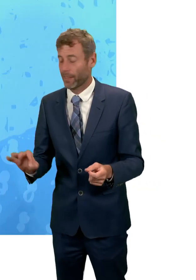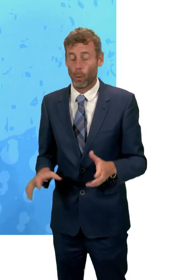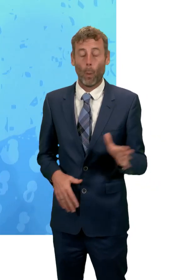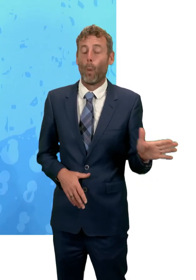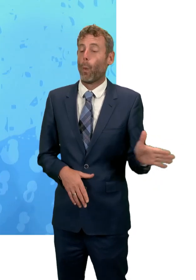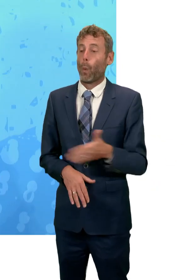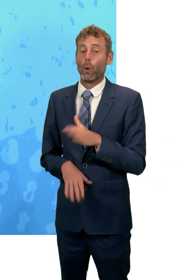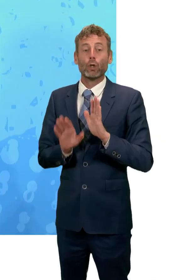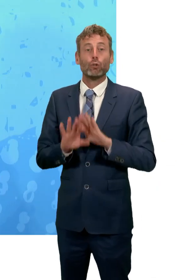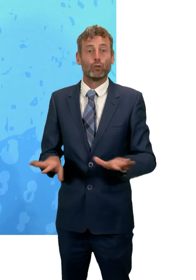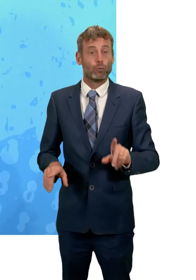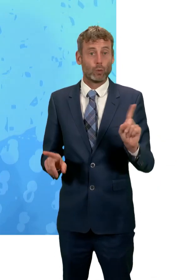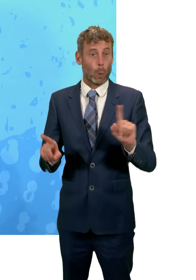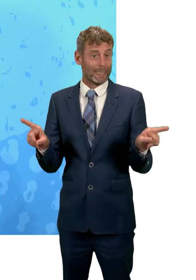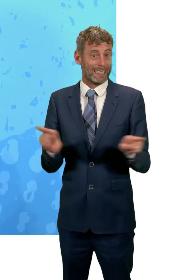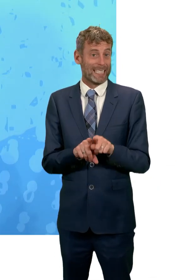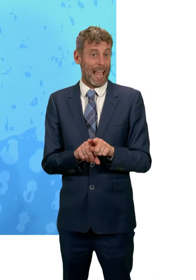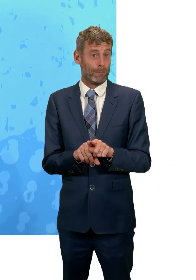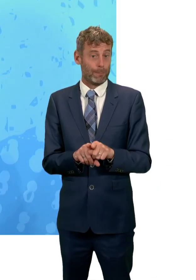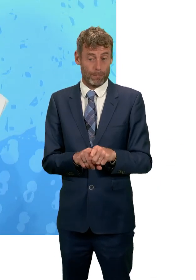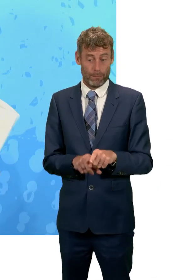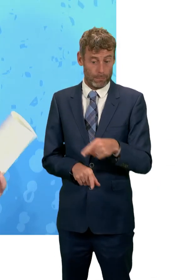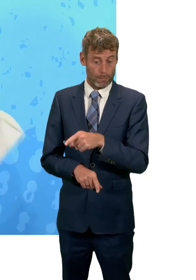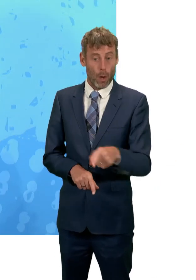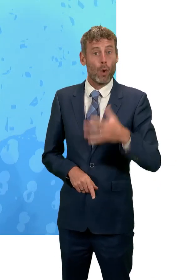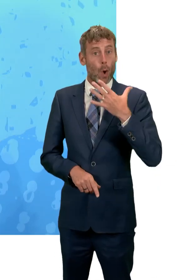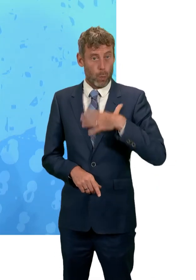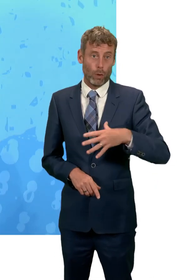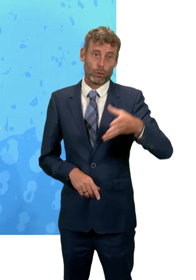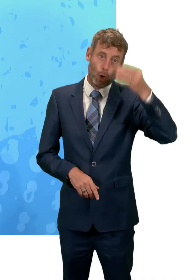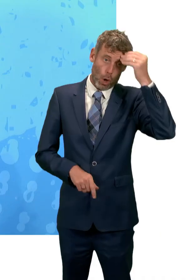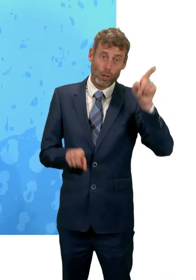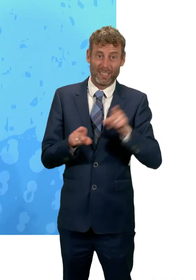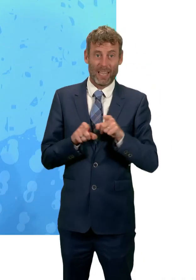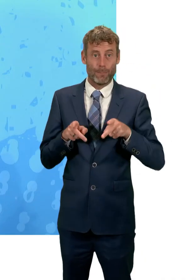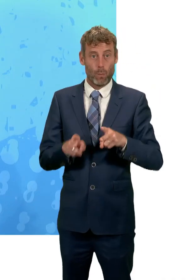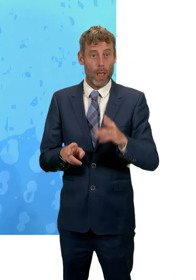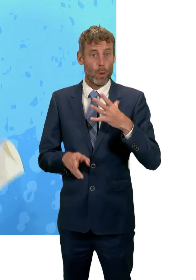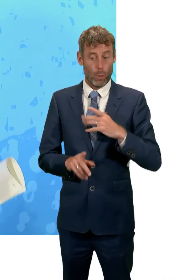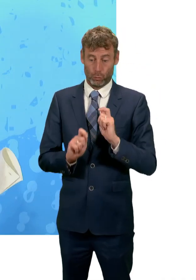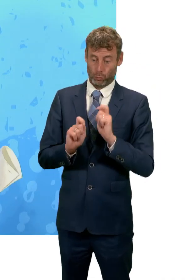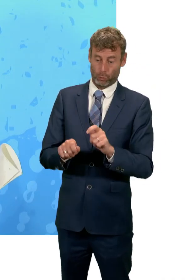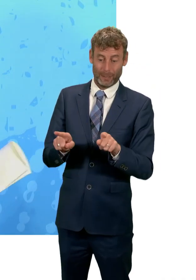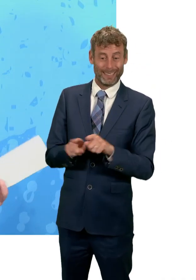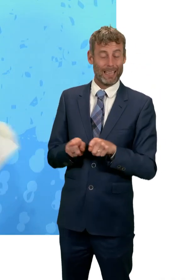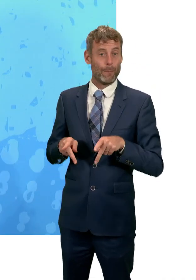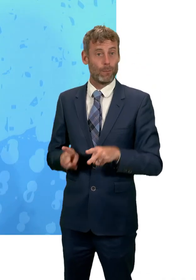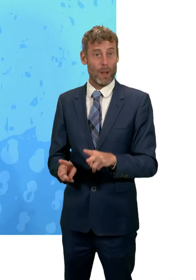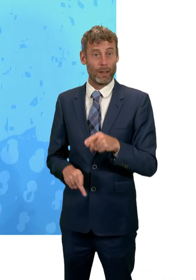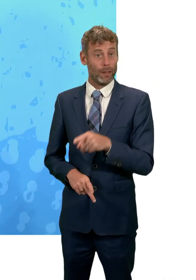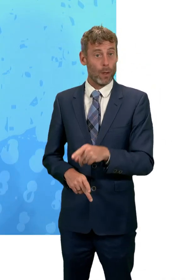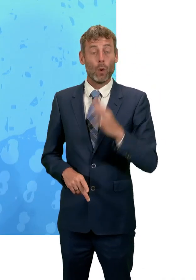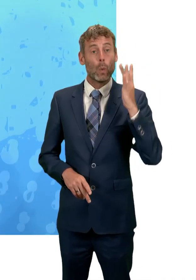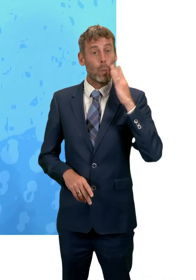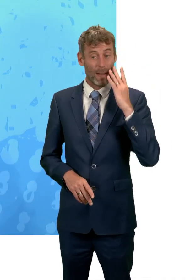want to be spoken to and treated the same way. And at the end of it, whether it's something I've cooked or something they've cooked, they're all round